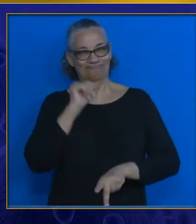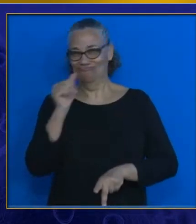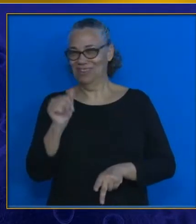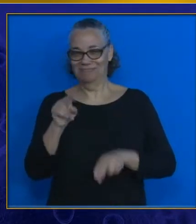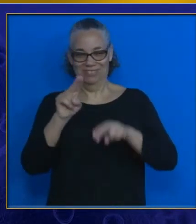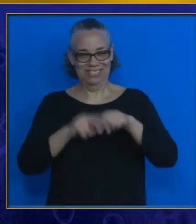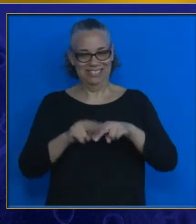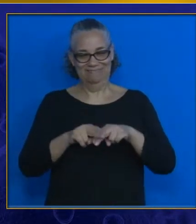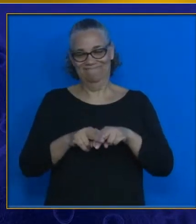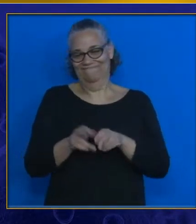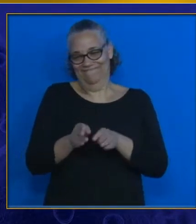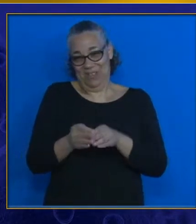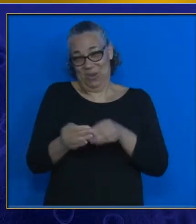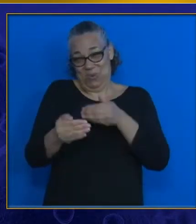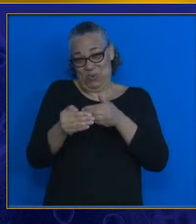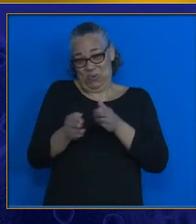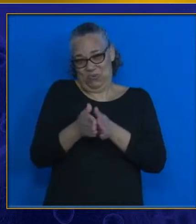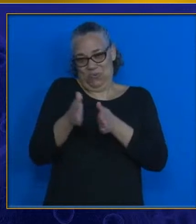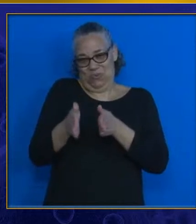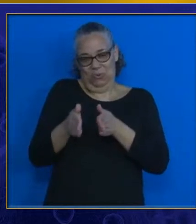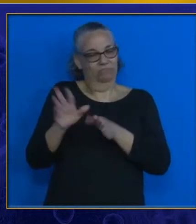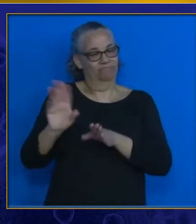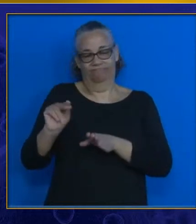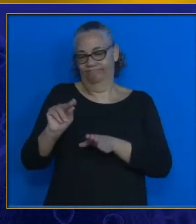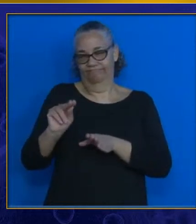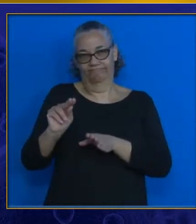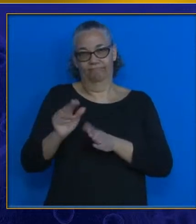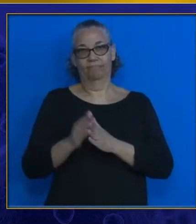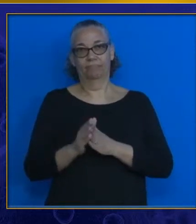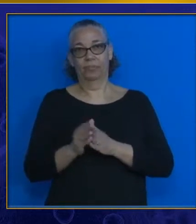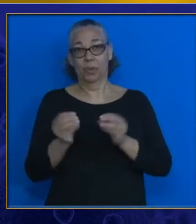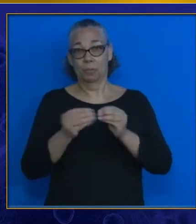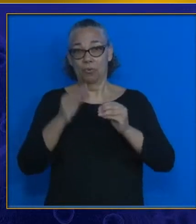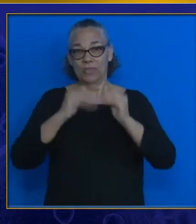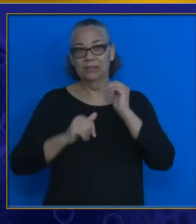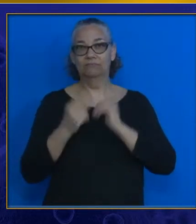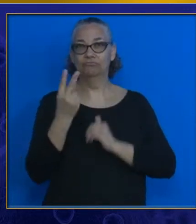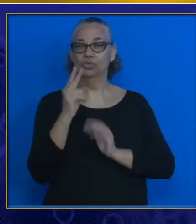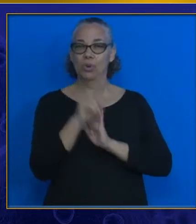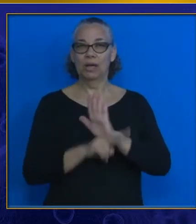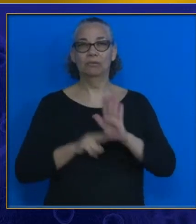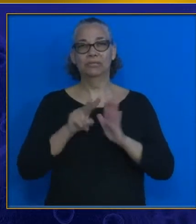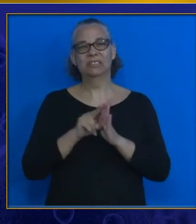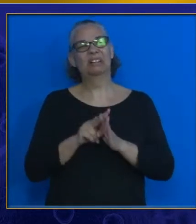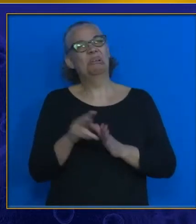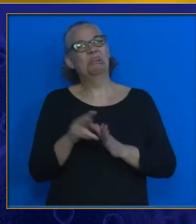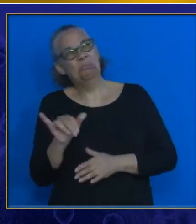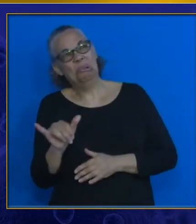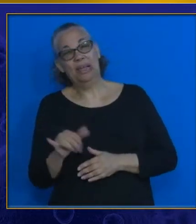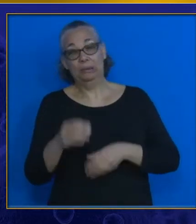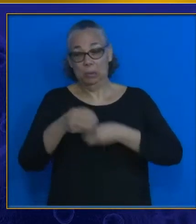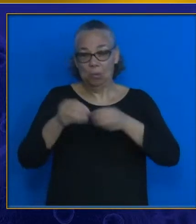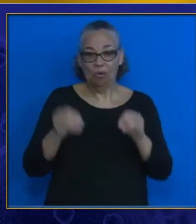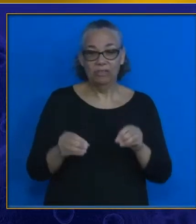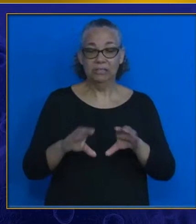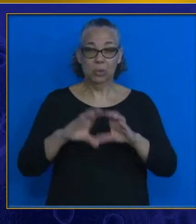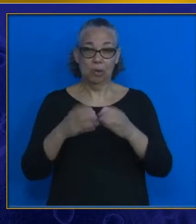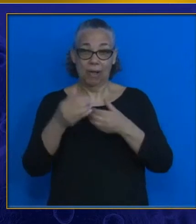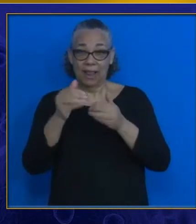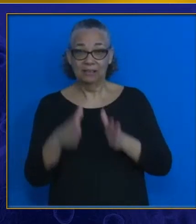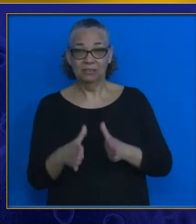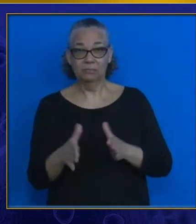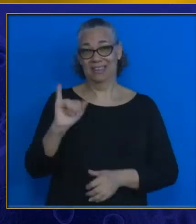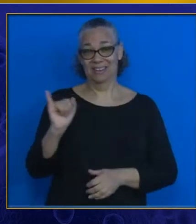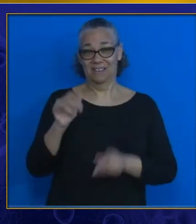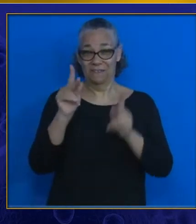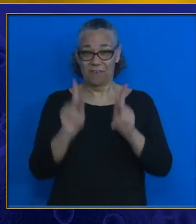them. Spending more than 2 hours in a close space, such as an office or classroom. An infected person can